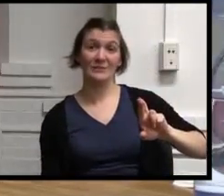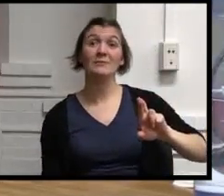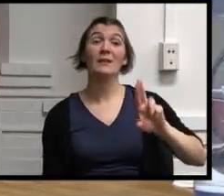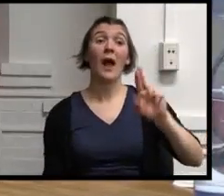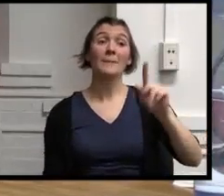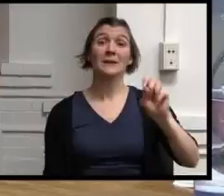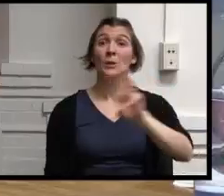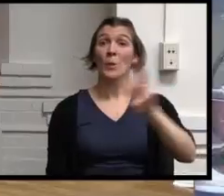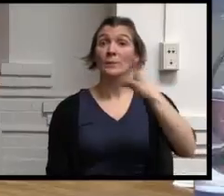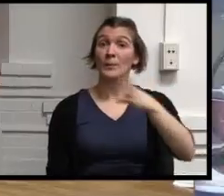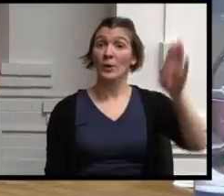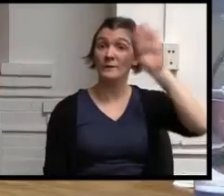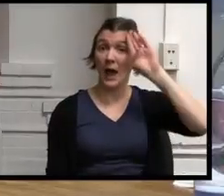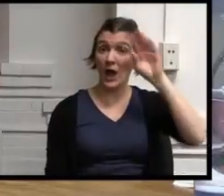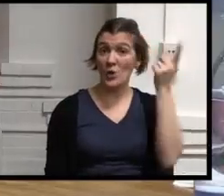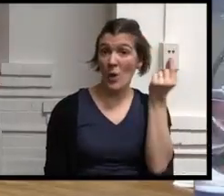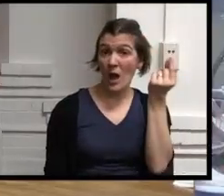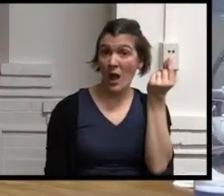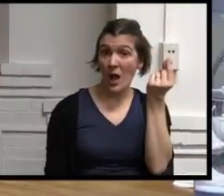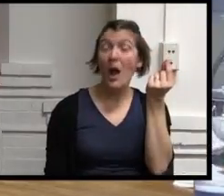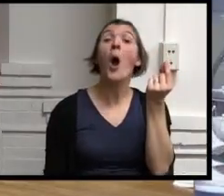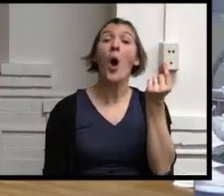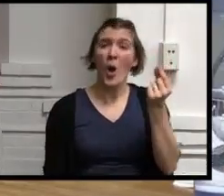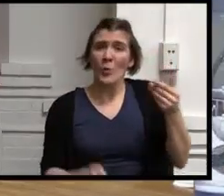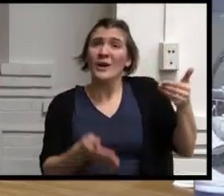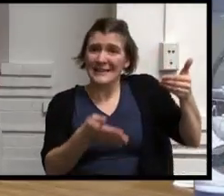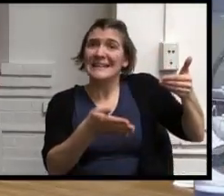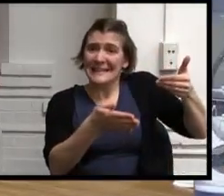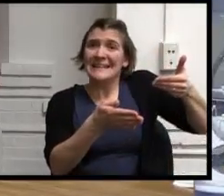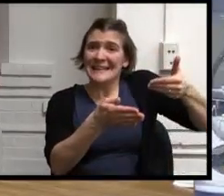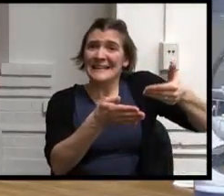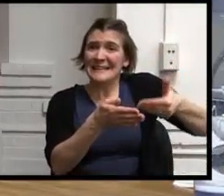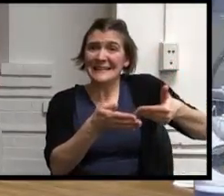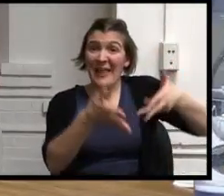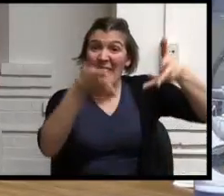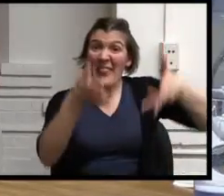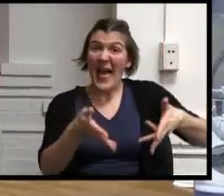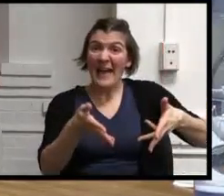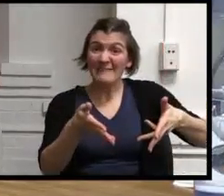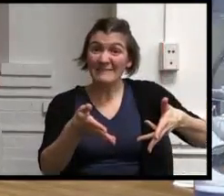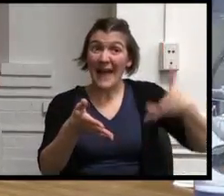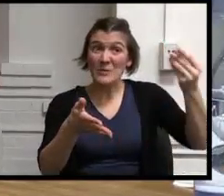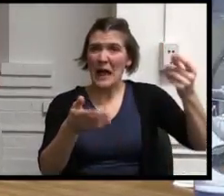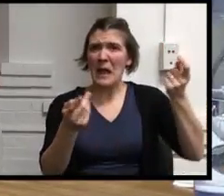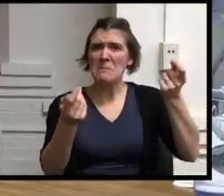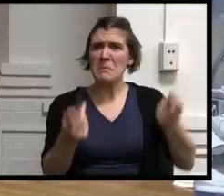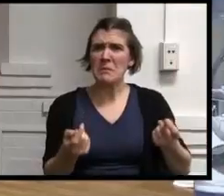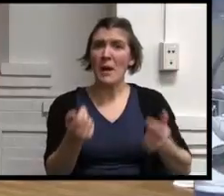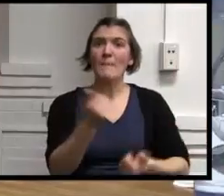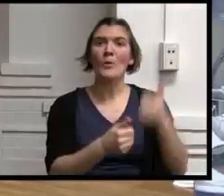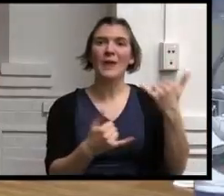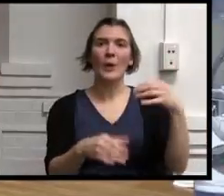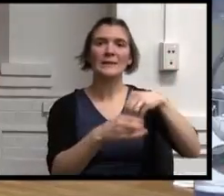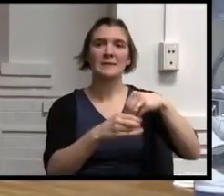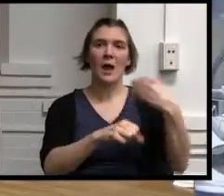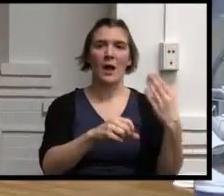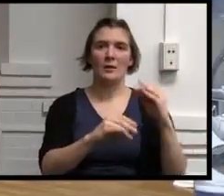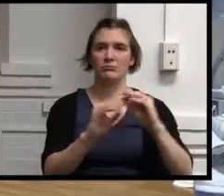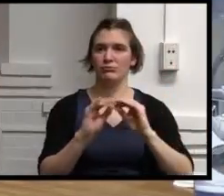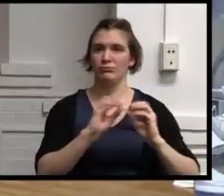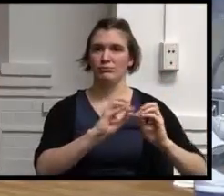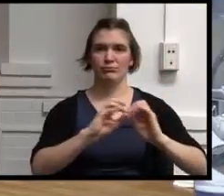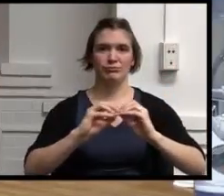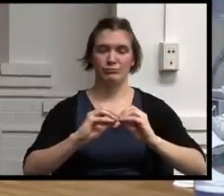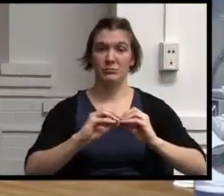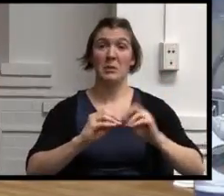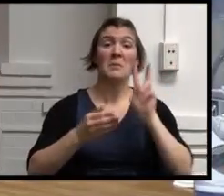at West Brattleboro is we're getting so close now that there's very little activity outdoors. Almost all the work is going on inside, and during the next 2